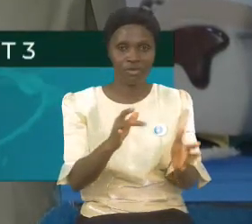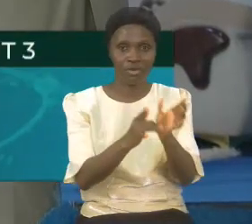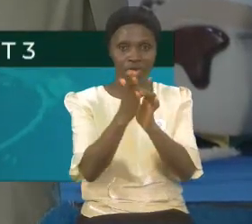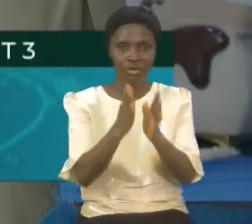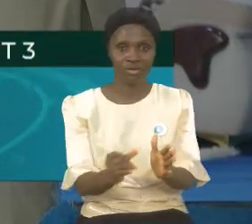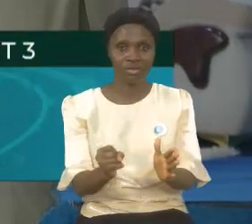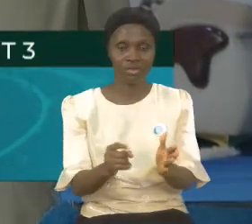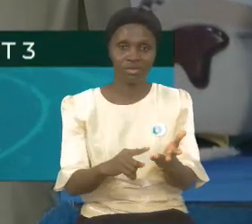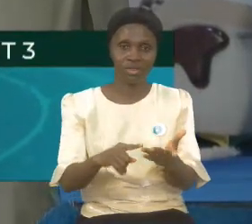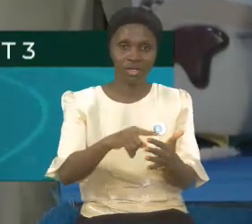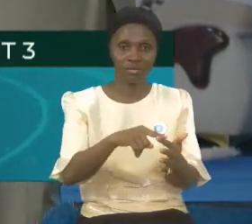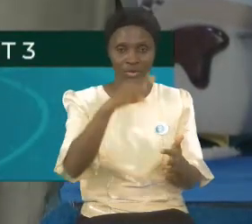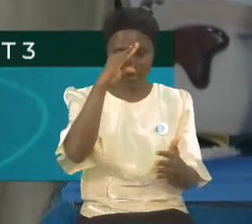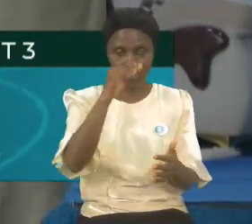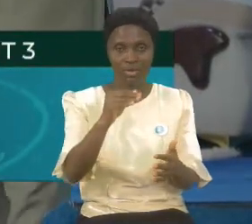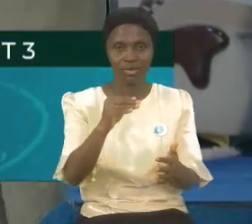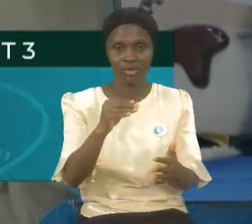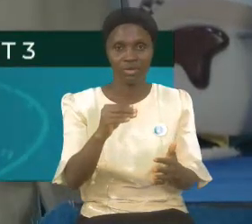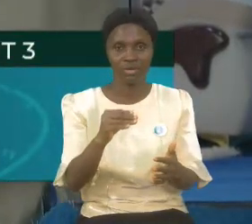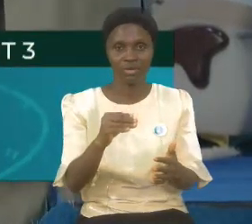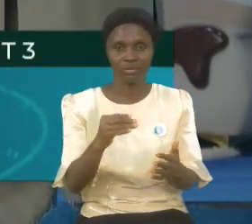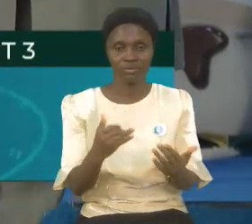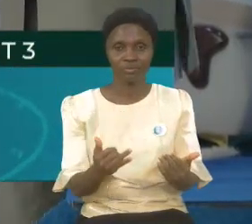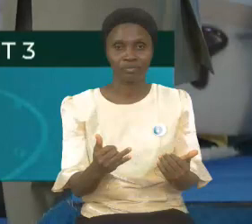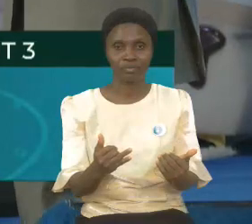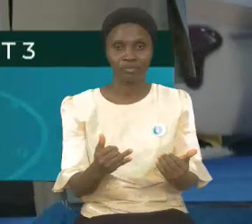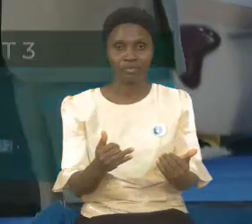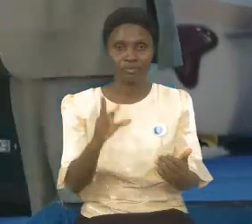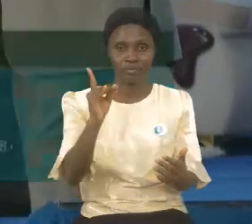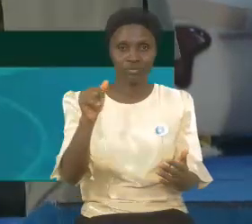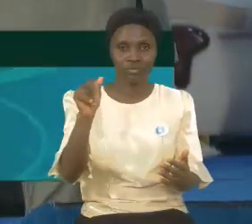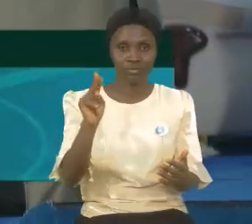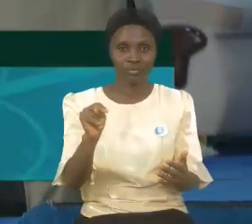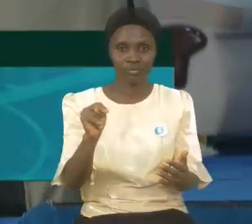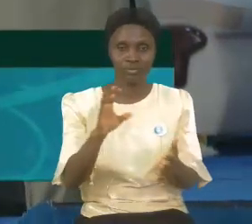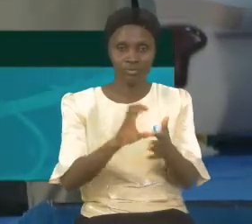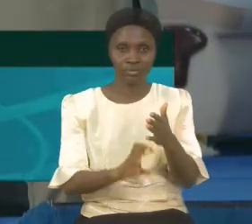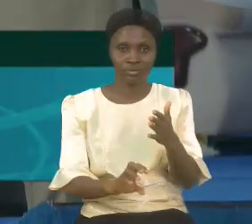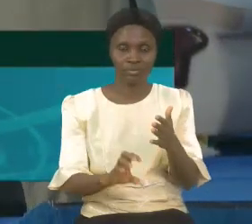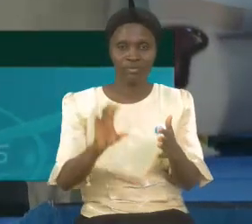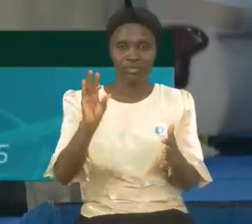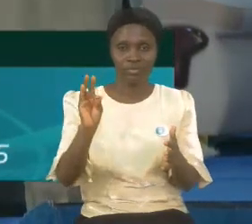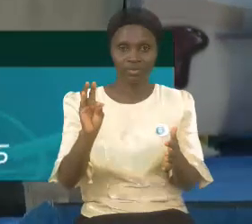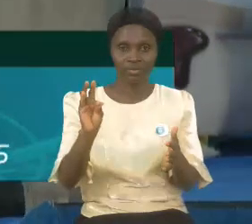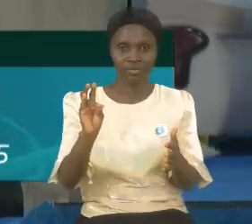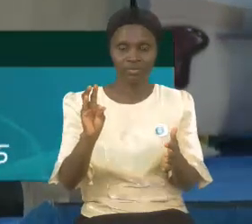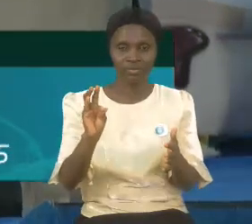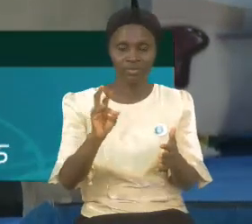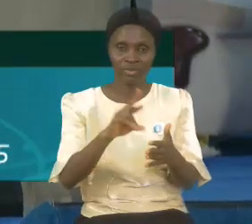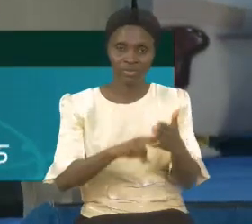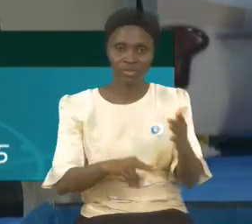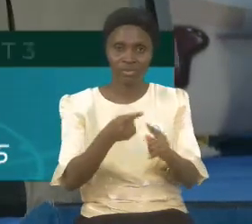The deliverance and the destiny. We're looking at Daniel chapter 7. I'm reading from